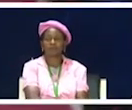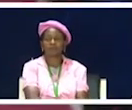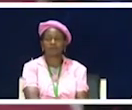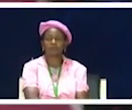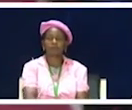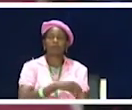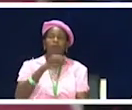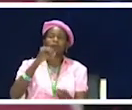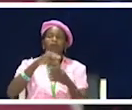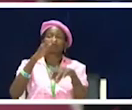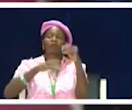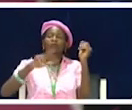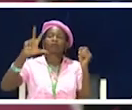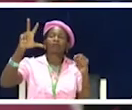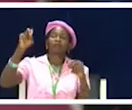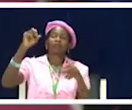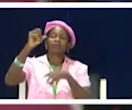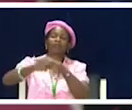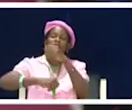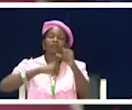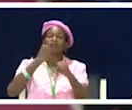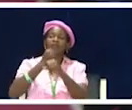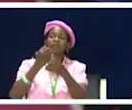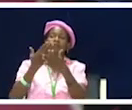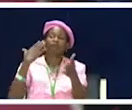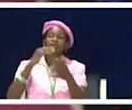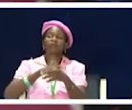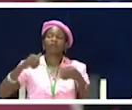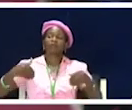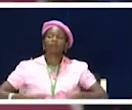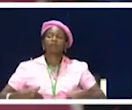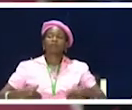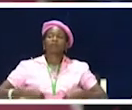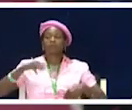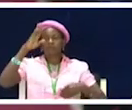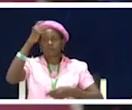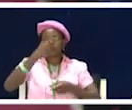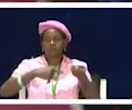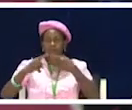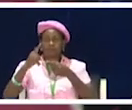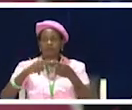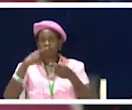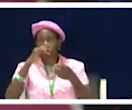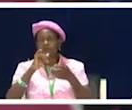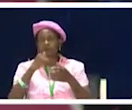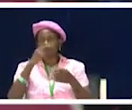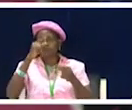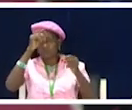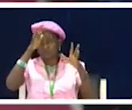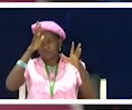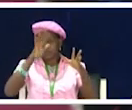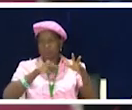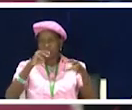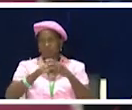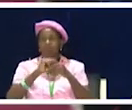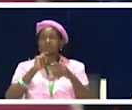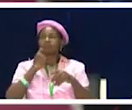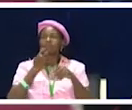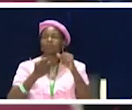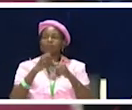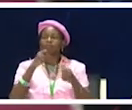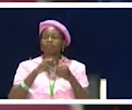More than 30 years ago, a young man came to me and said, "Daddy, I'm in serious trouble." I said, "What's the problem?"